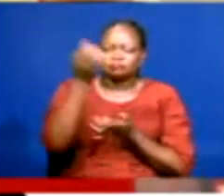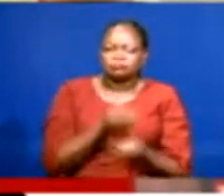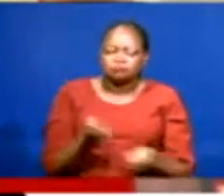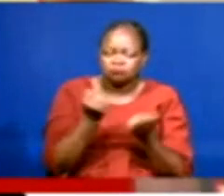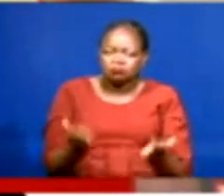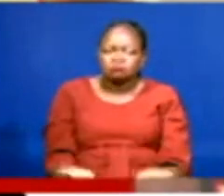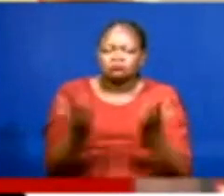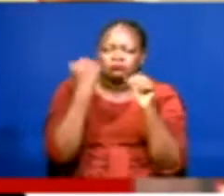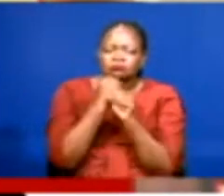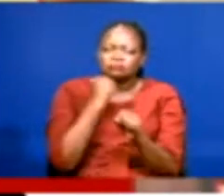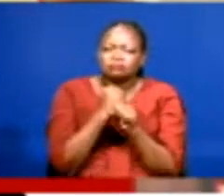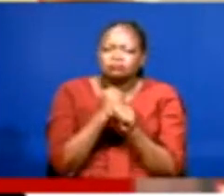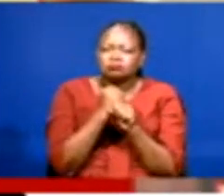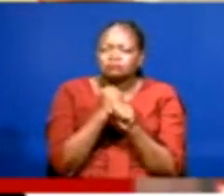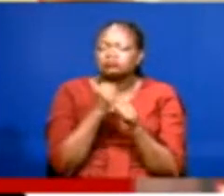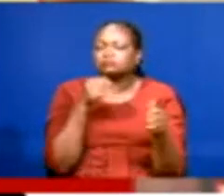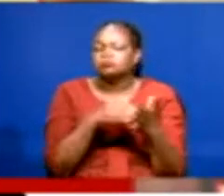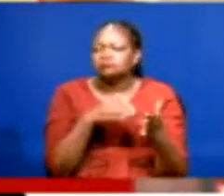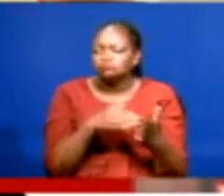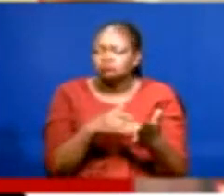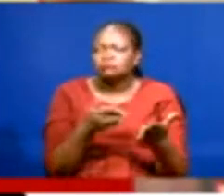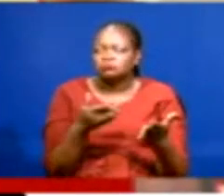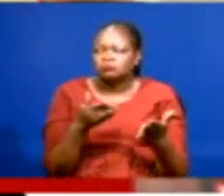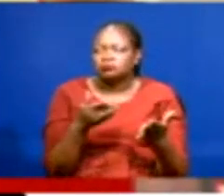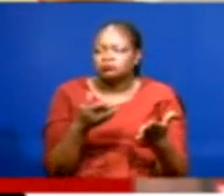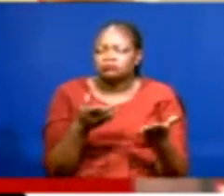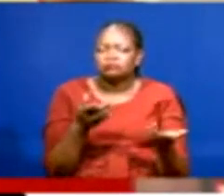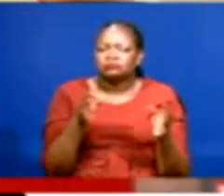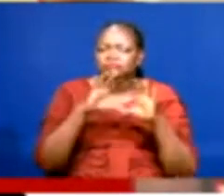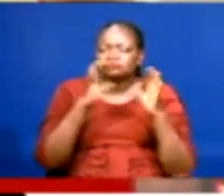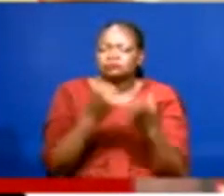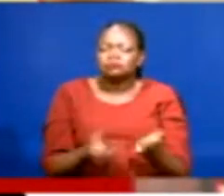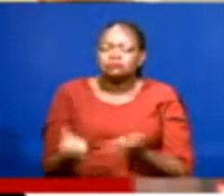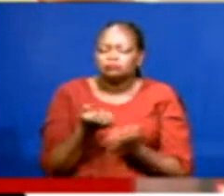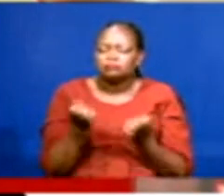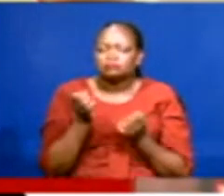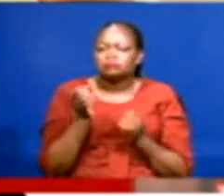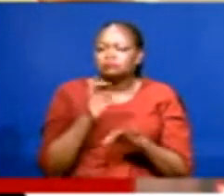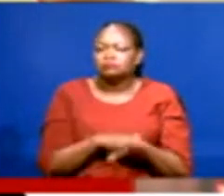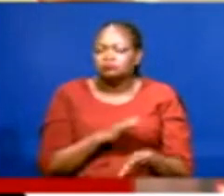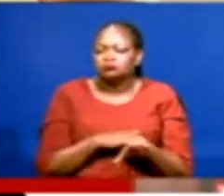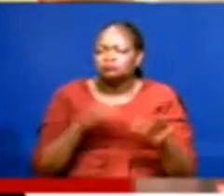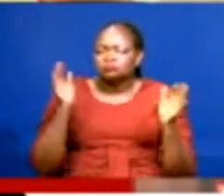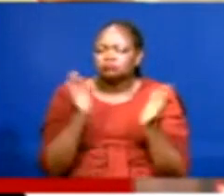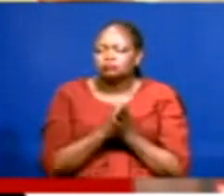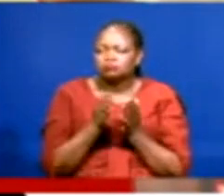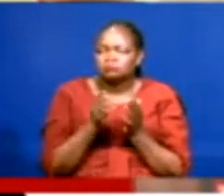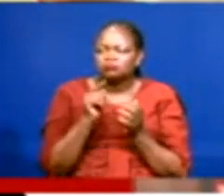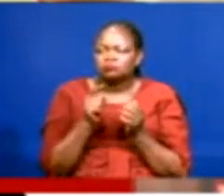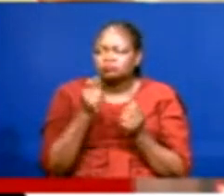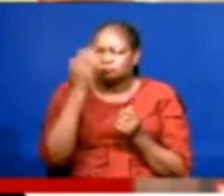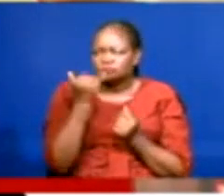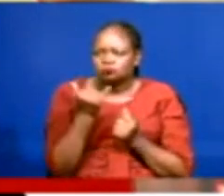recovery efforts are against a backdrop of global economic slowdown and pinned by